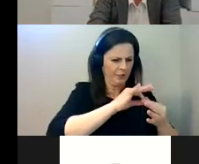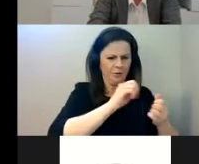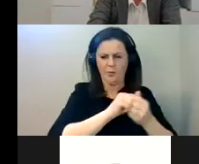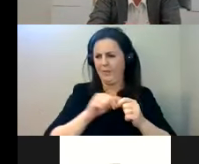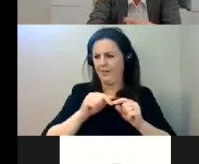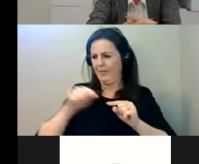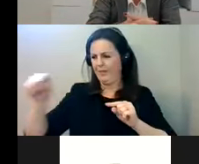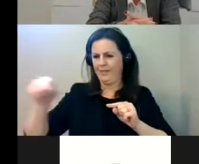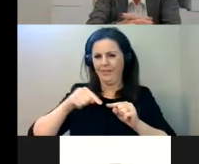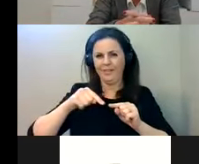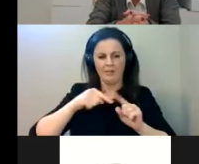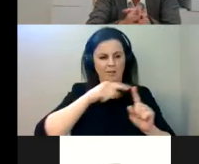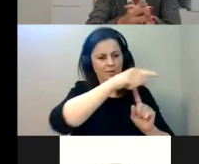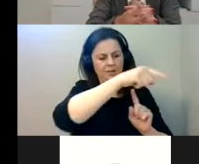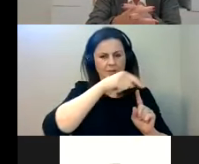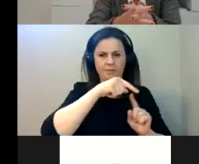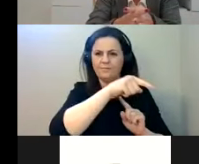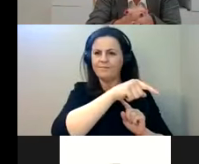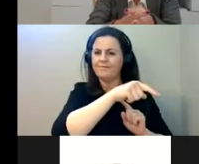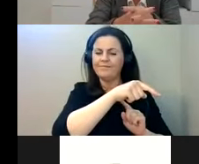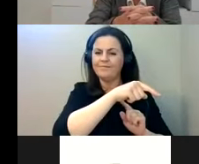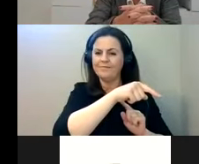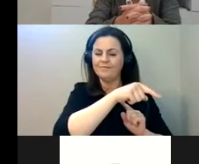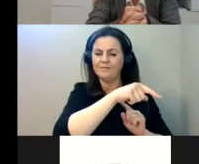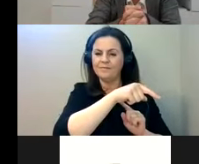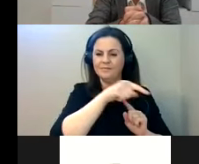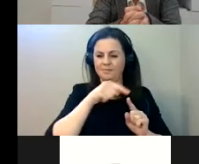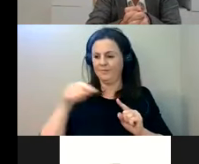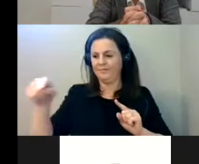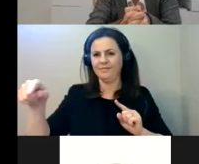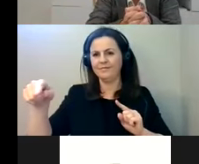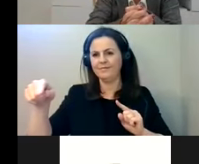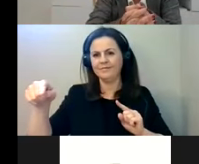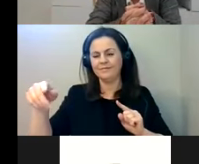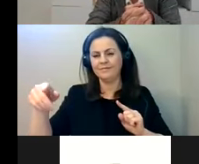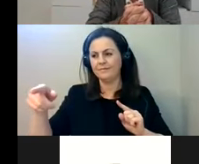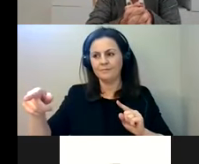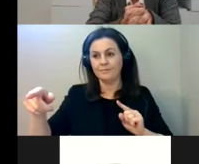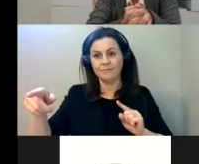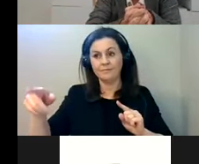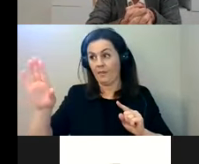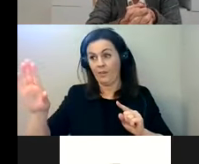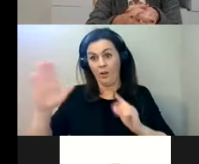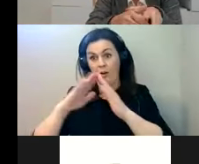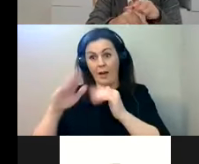the person whose asset isn't being properly managed.